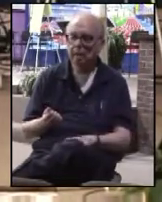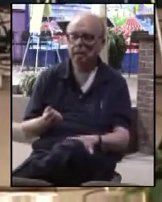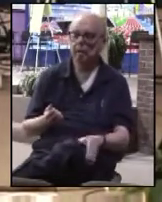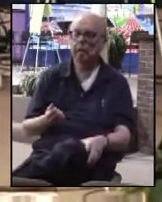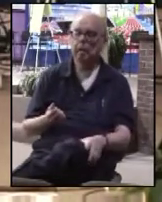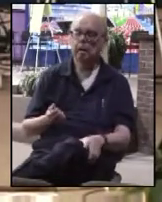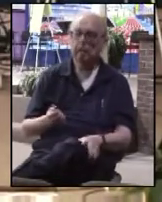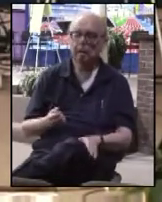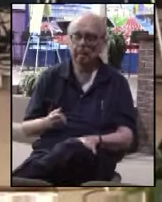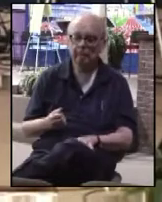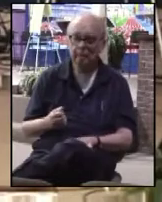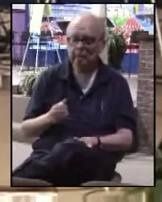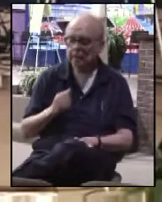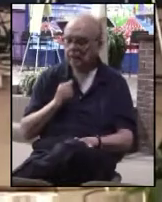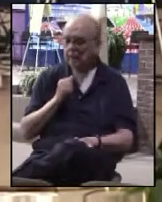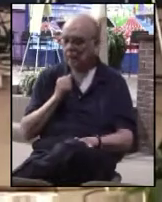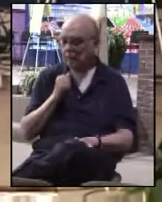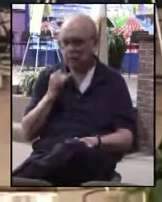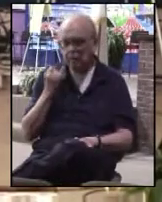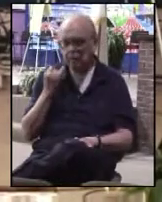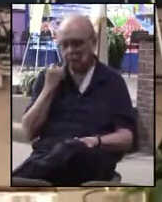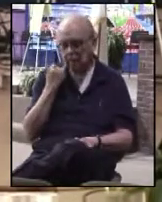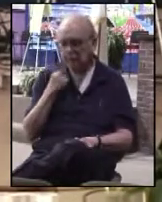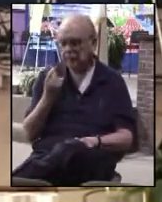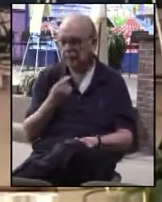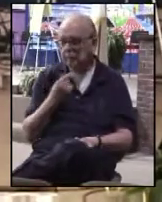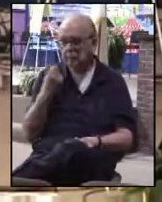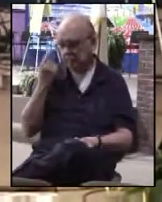not unless I want it on Facebook or in the journal